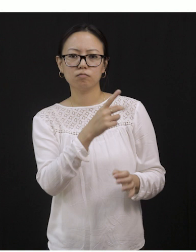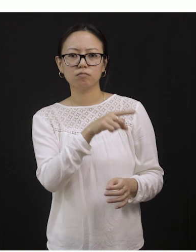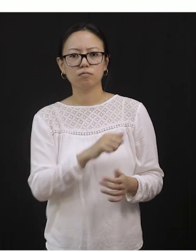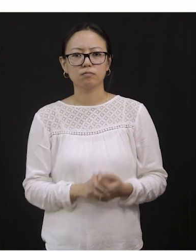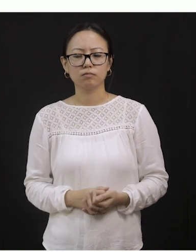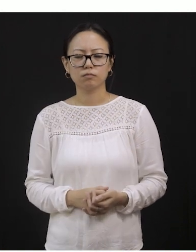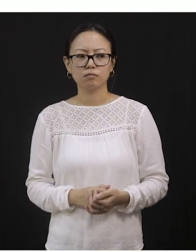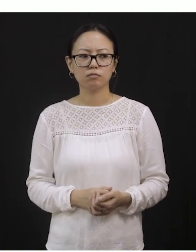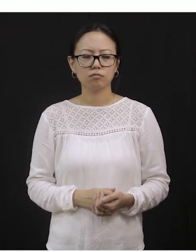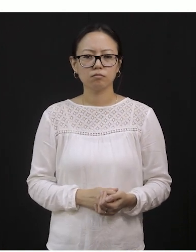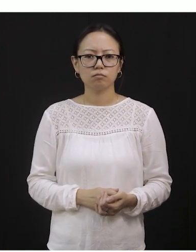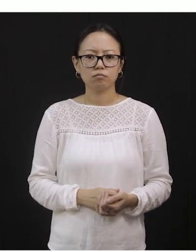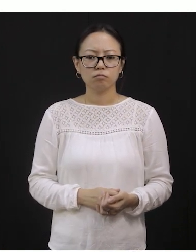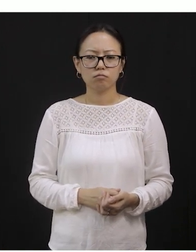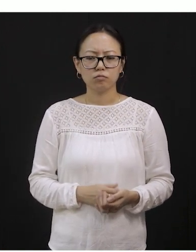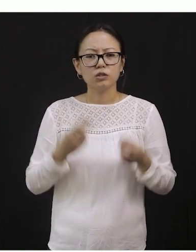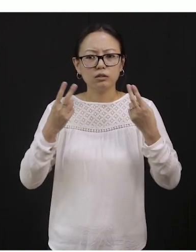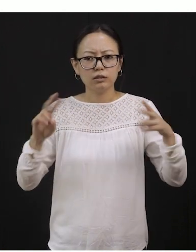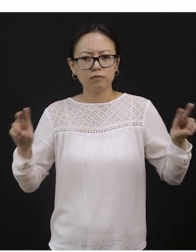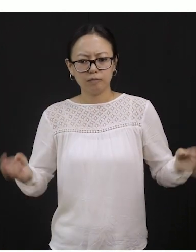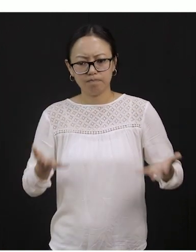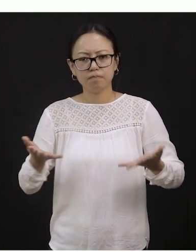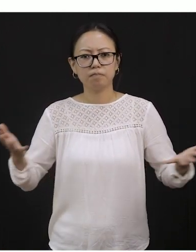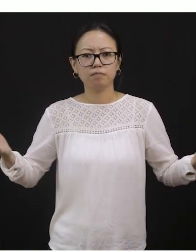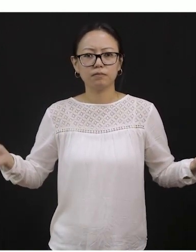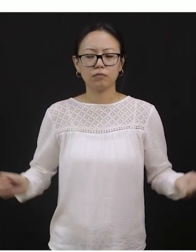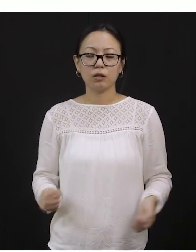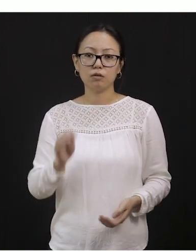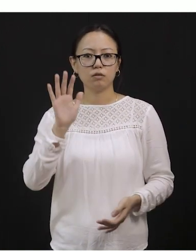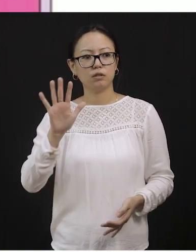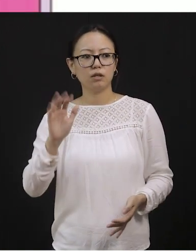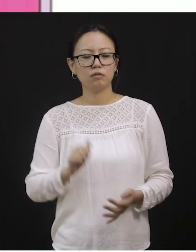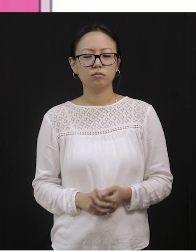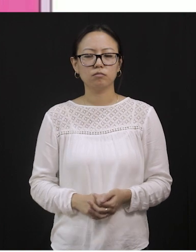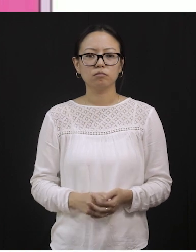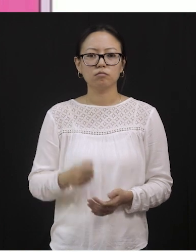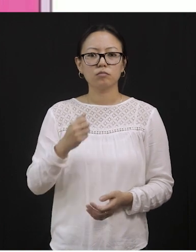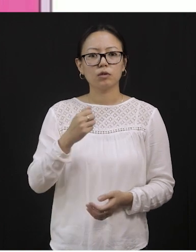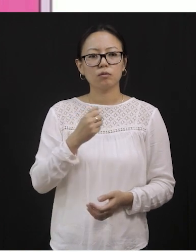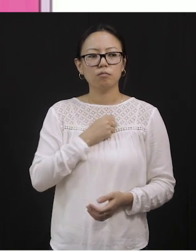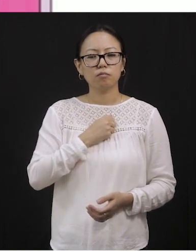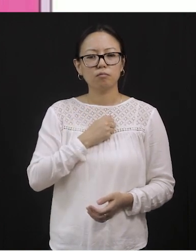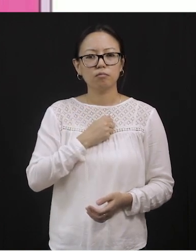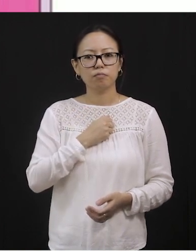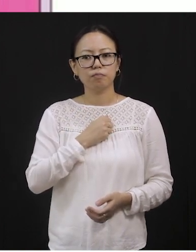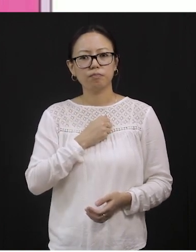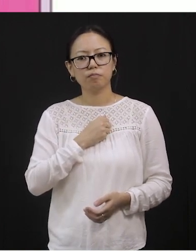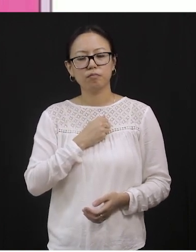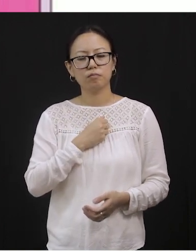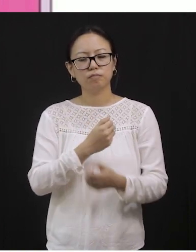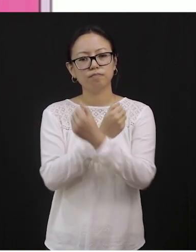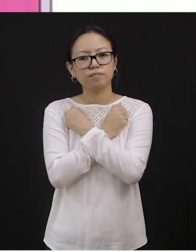technology, okay, all his gadgets. My favorite gadget from Doraemon is Anywhere Door. This is